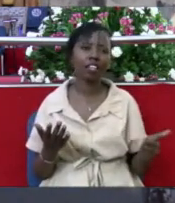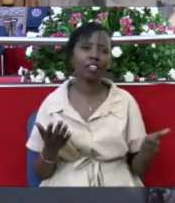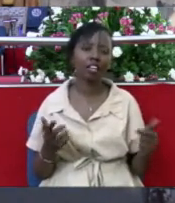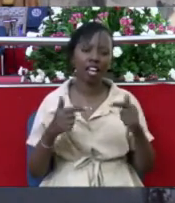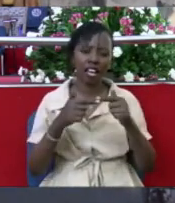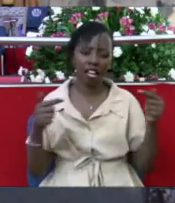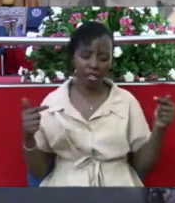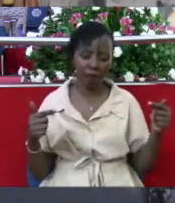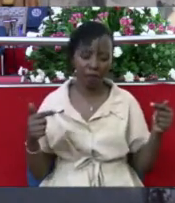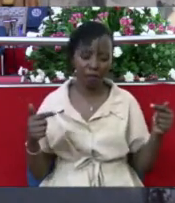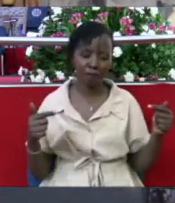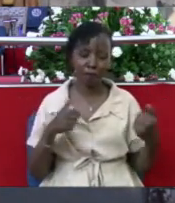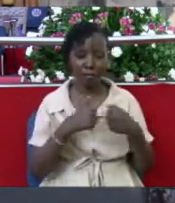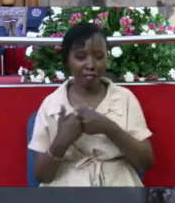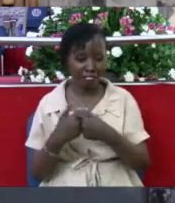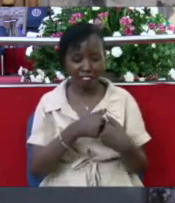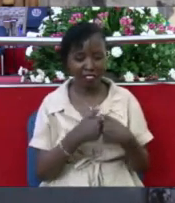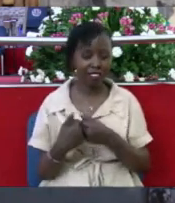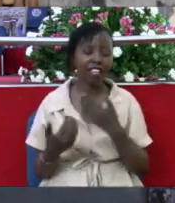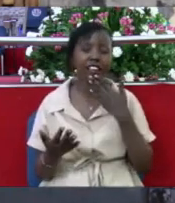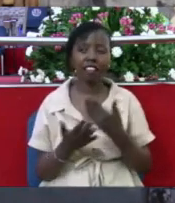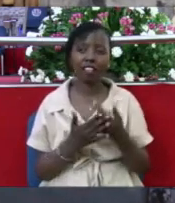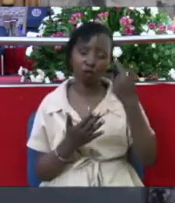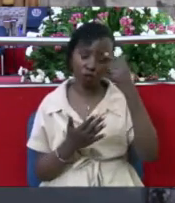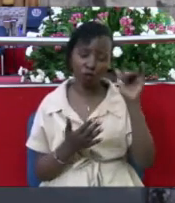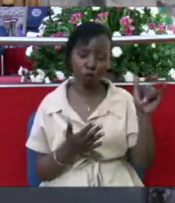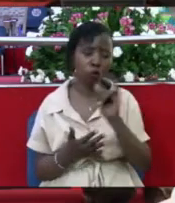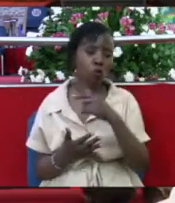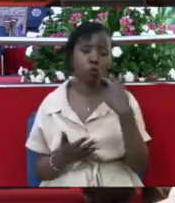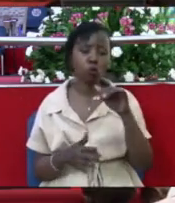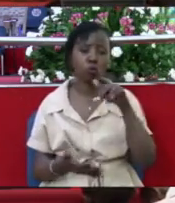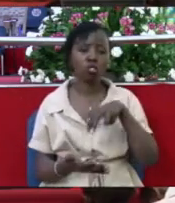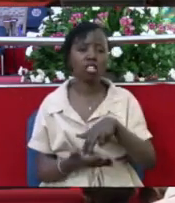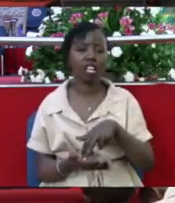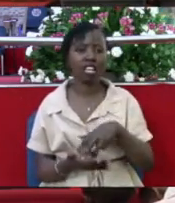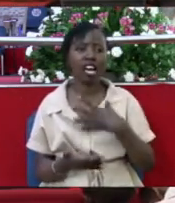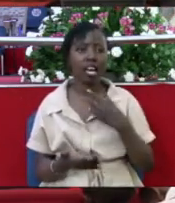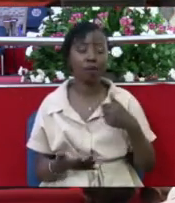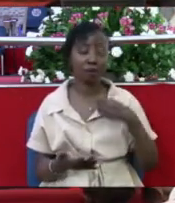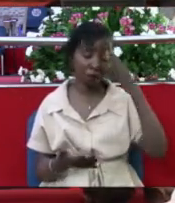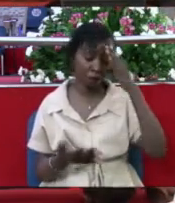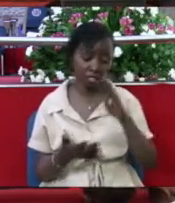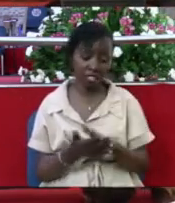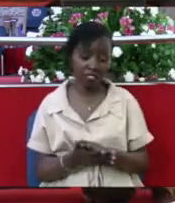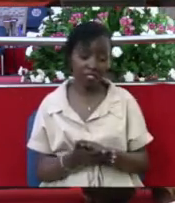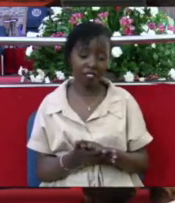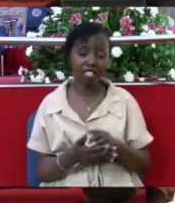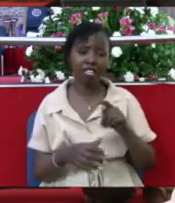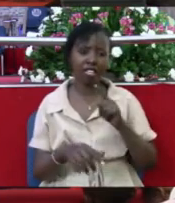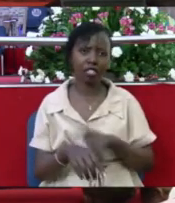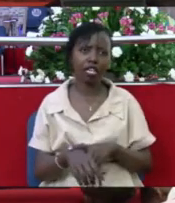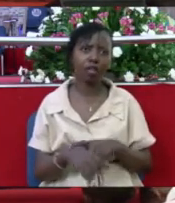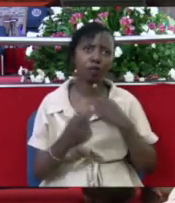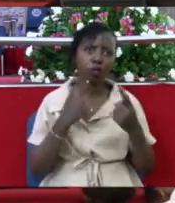that. Thank you for those who are still standing. And I still believe as we're talking of